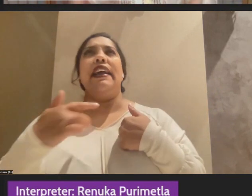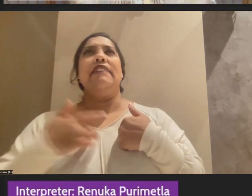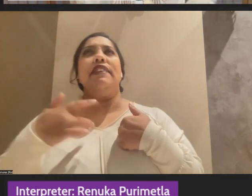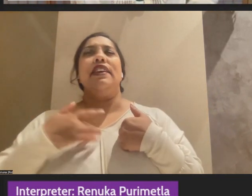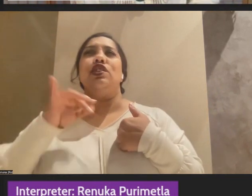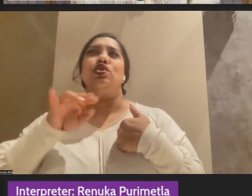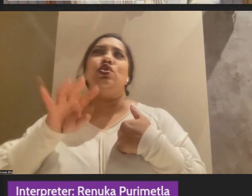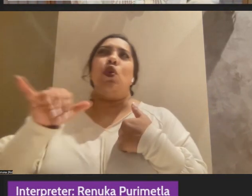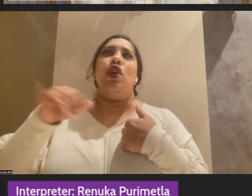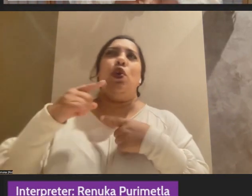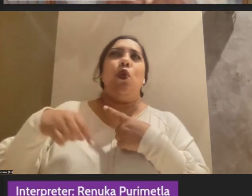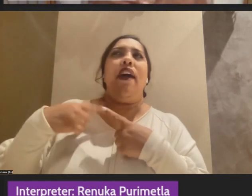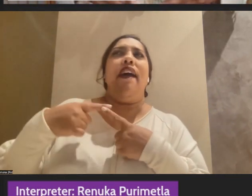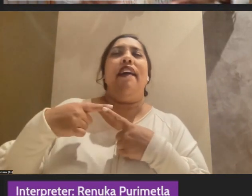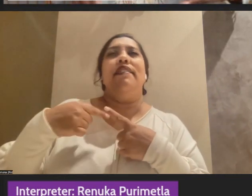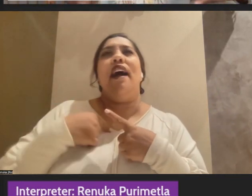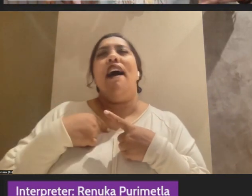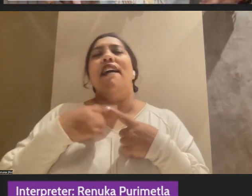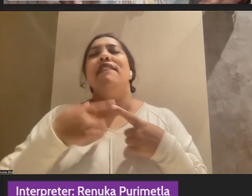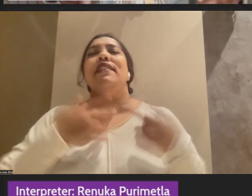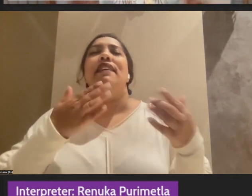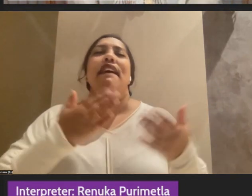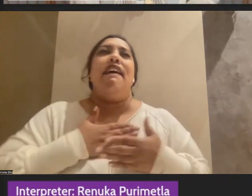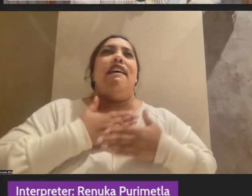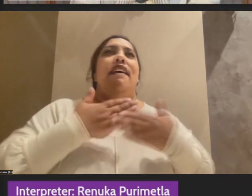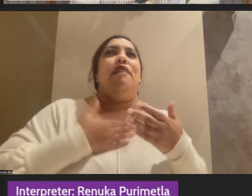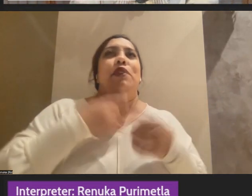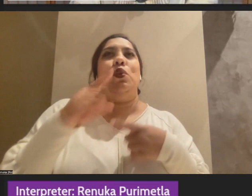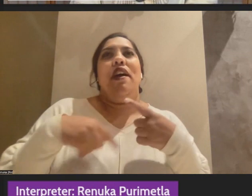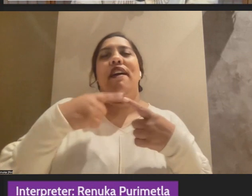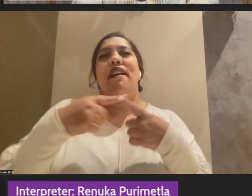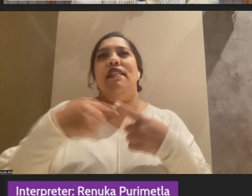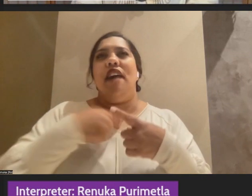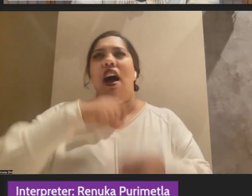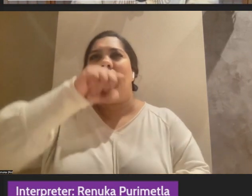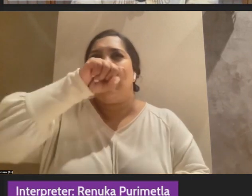do I love? And expand that container.